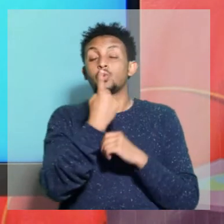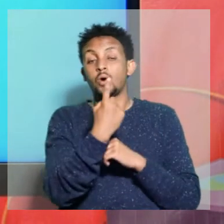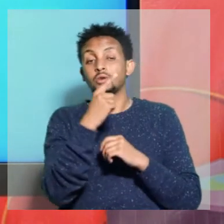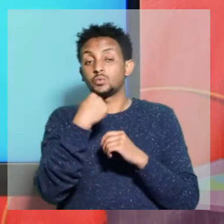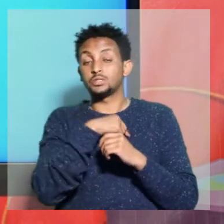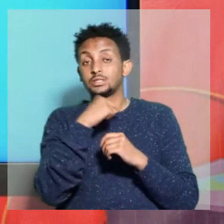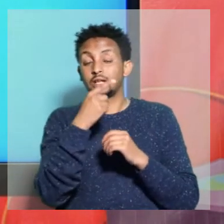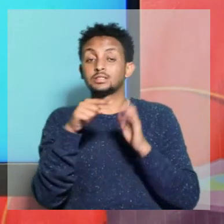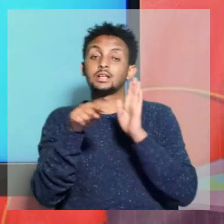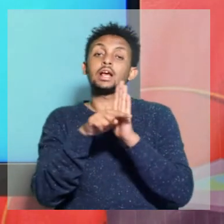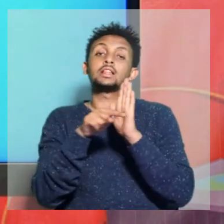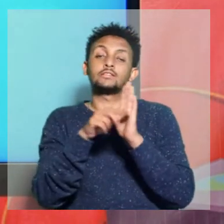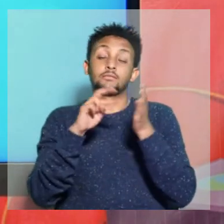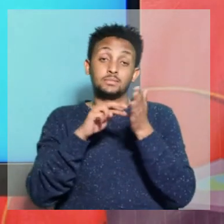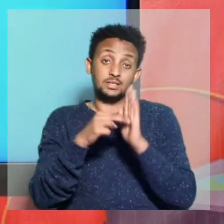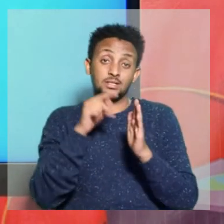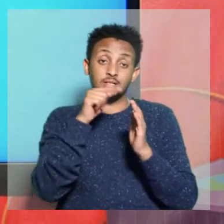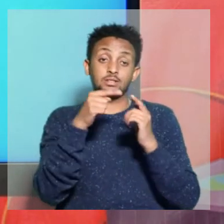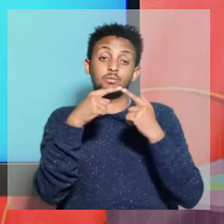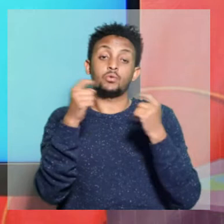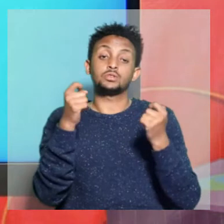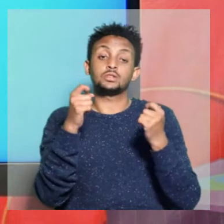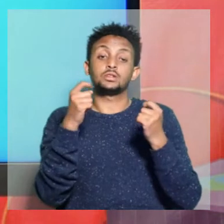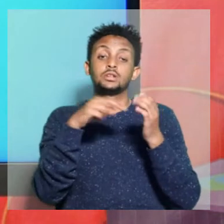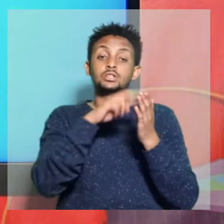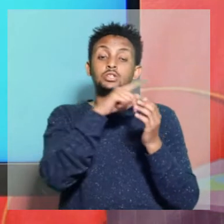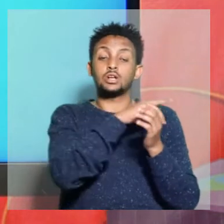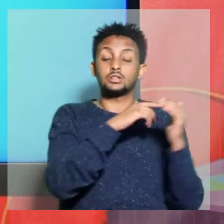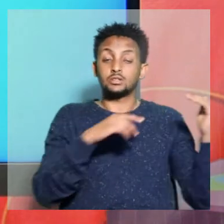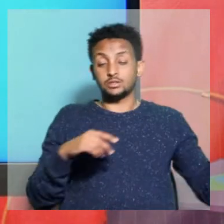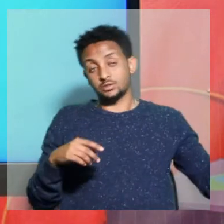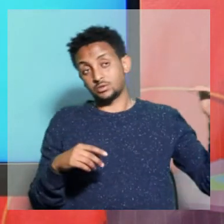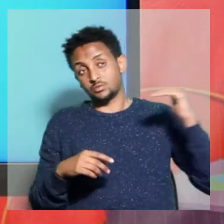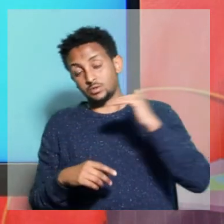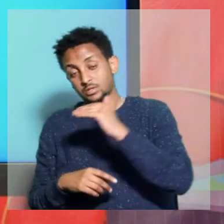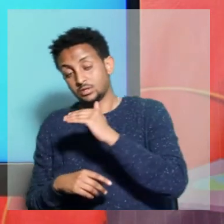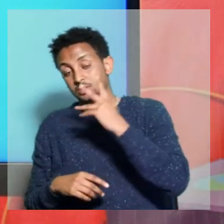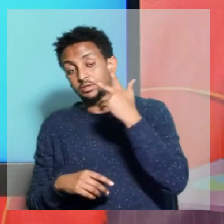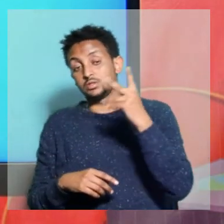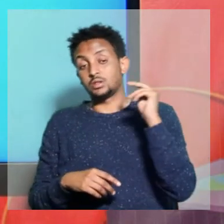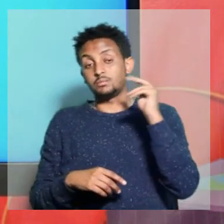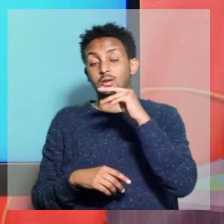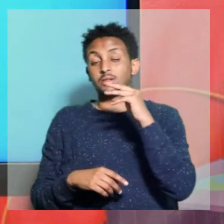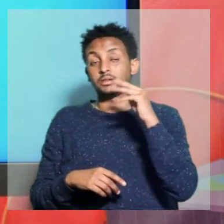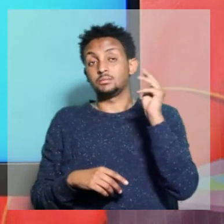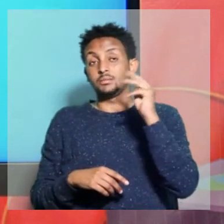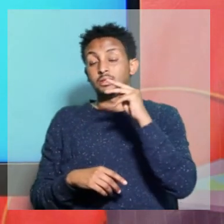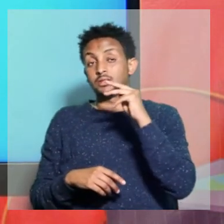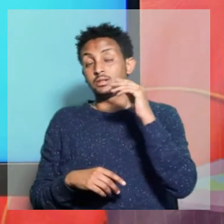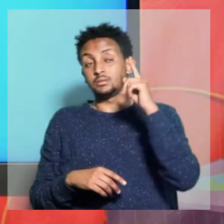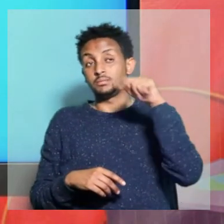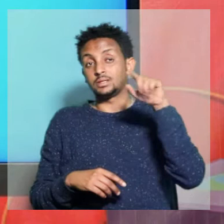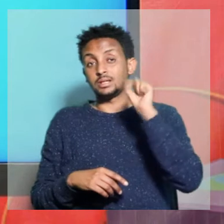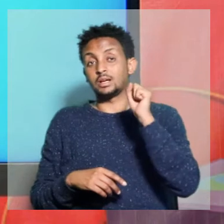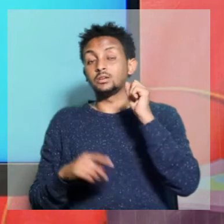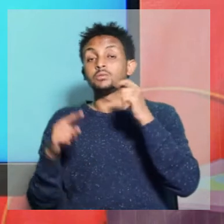tells you it is negative, meaning it opposes its direction. The initial direction of mass 1 was 3 meter per second along the positive